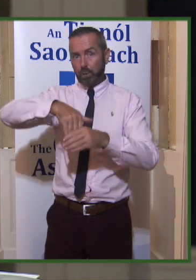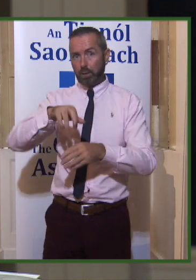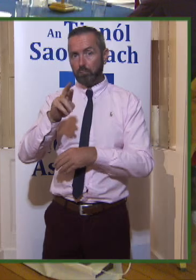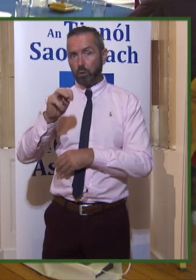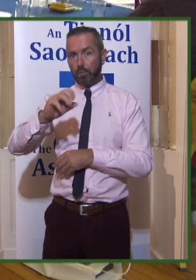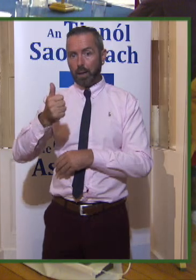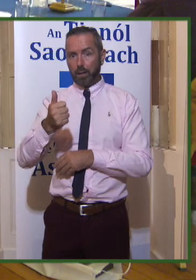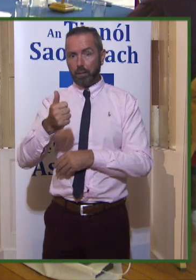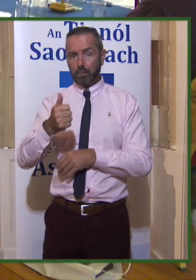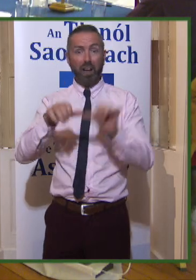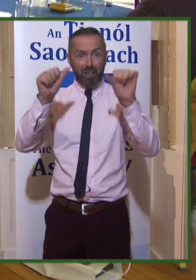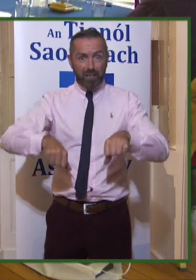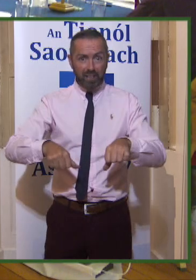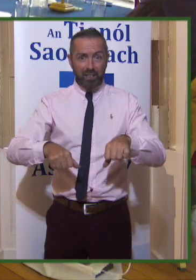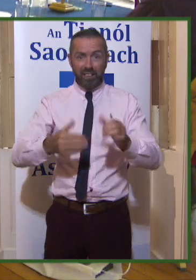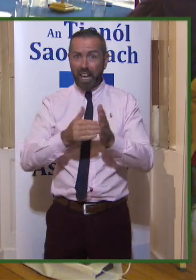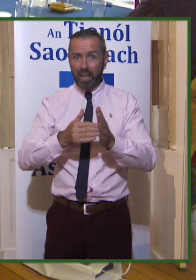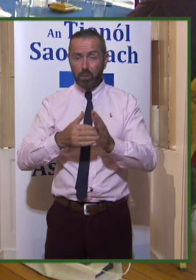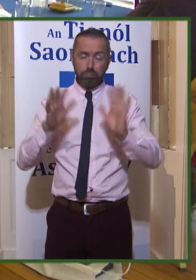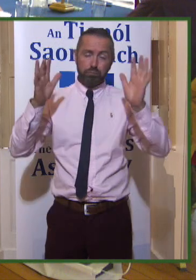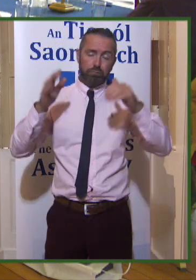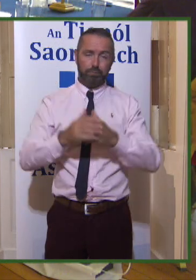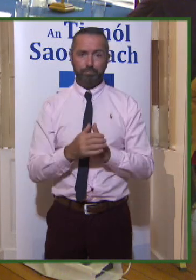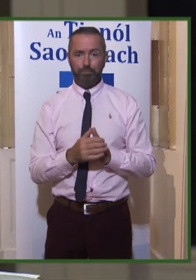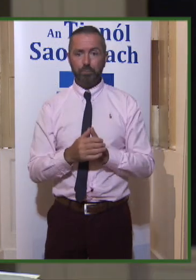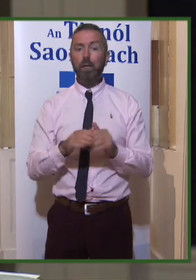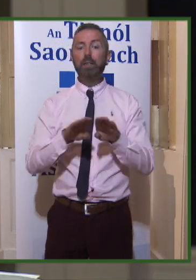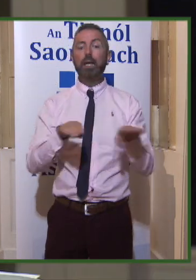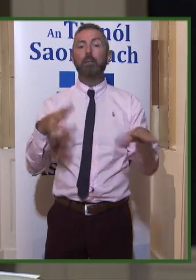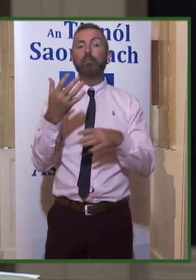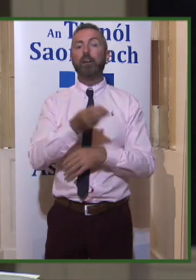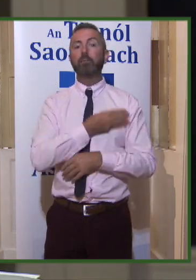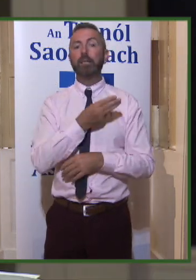Yeah. That's carried. That's table 5, please.